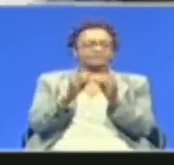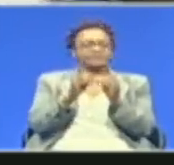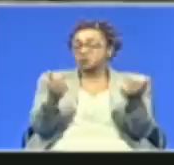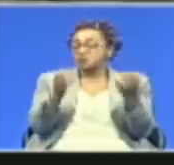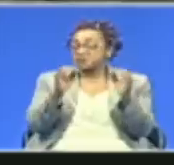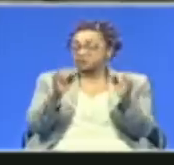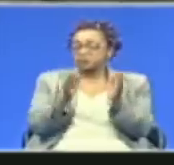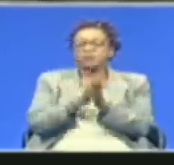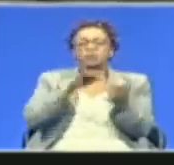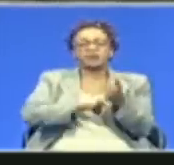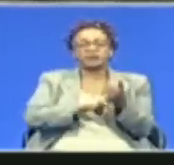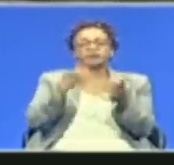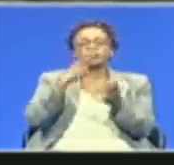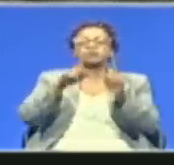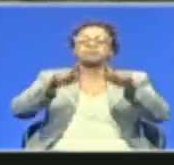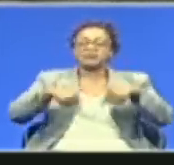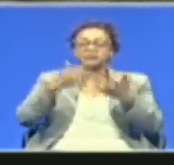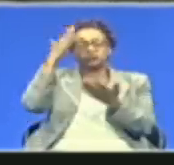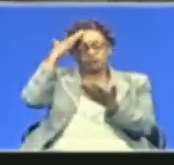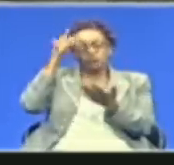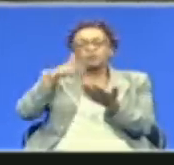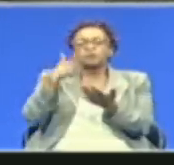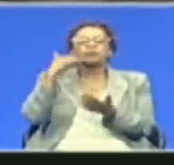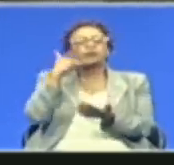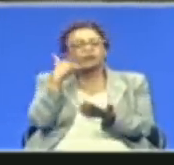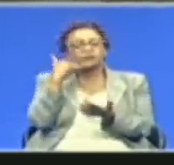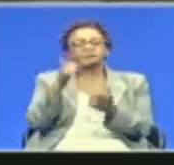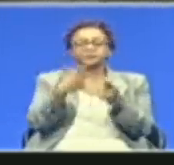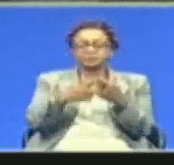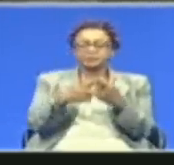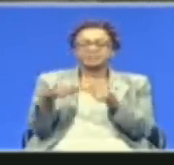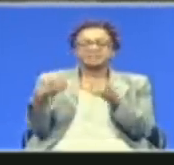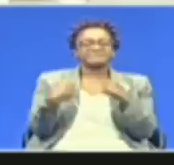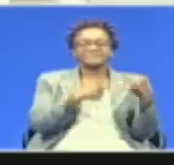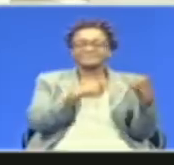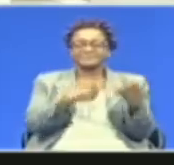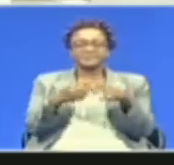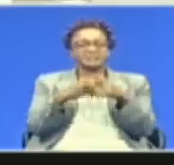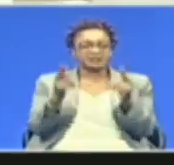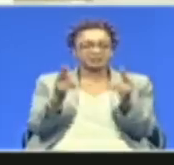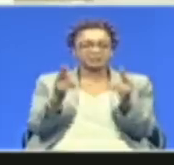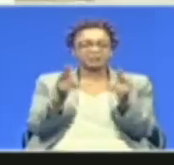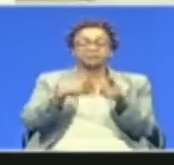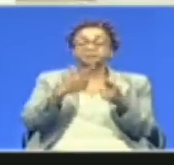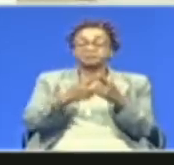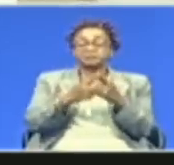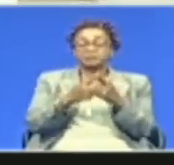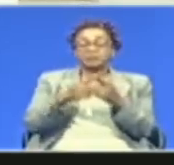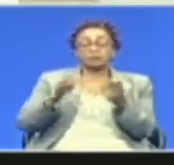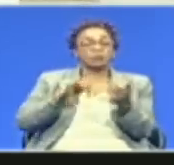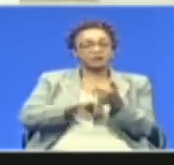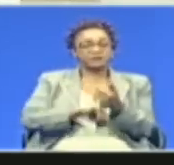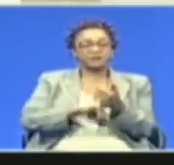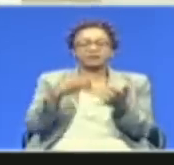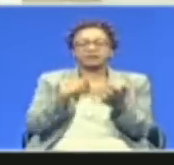deceased wife, who demanded to know the caller, and then a physical fight ensued. The deceased is reported to have